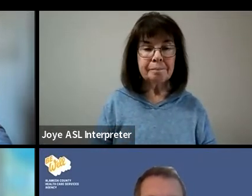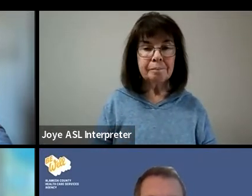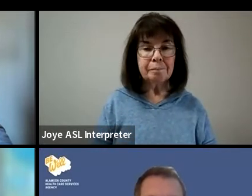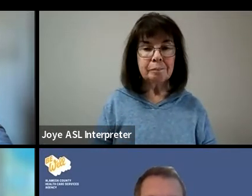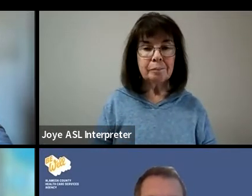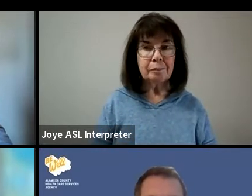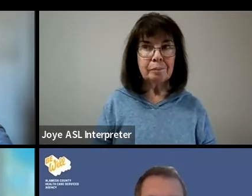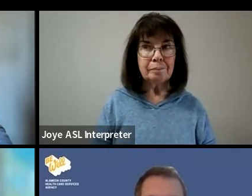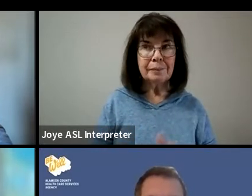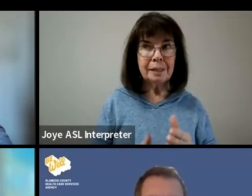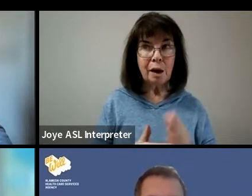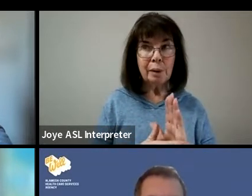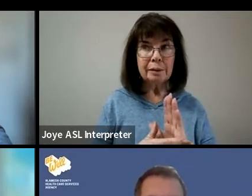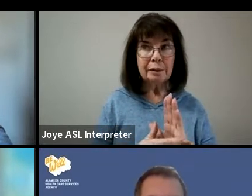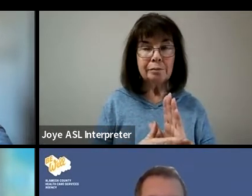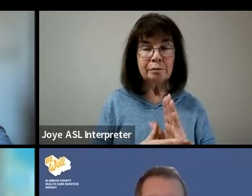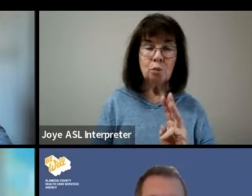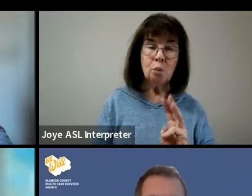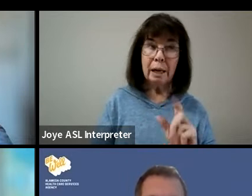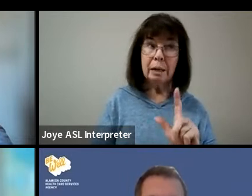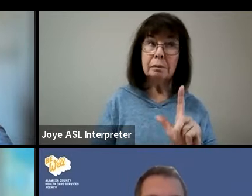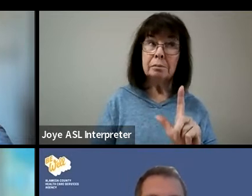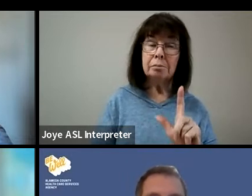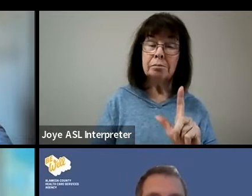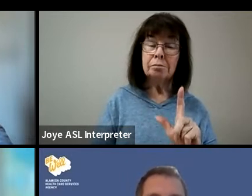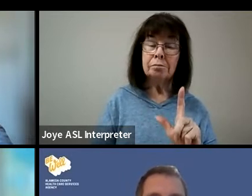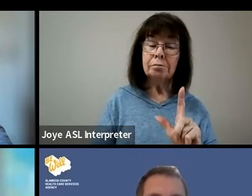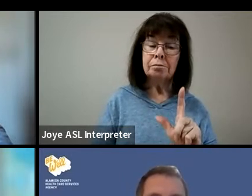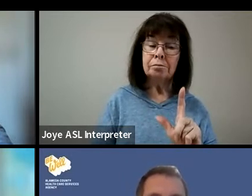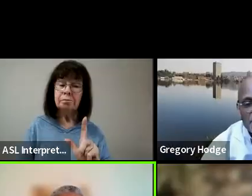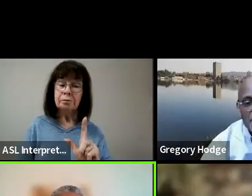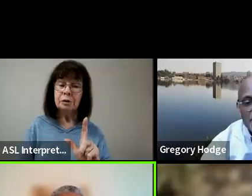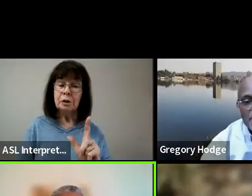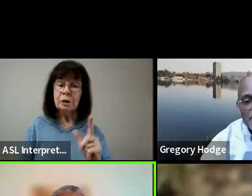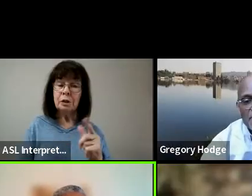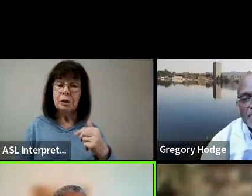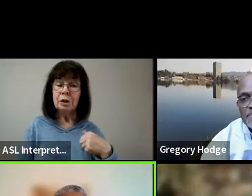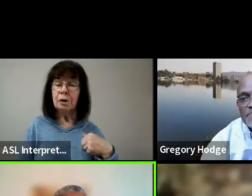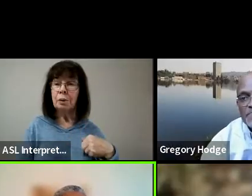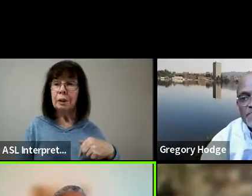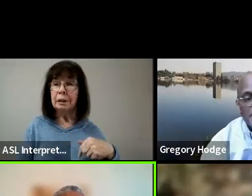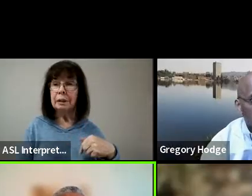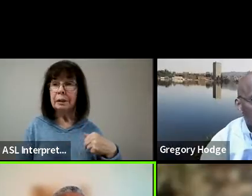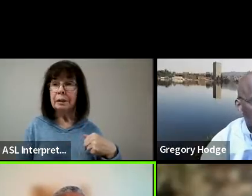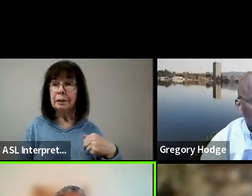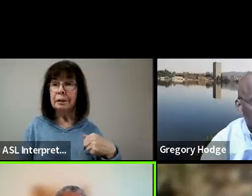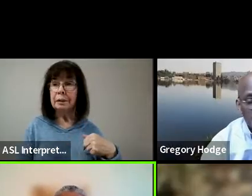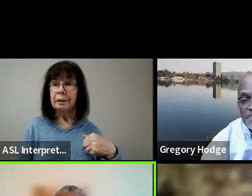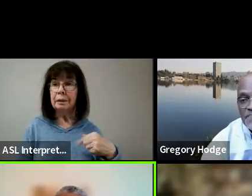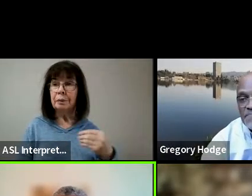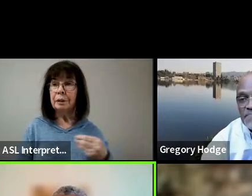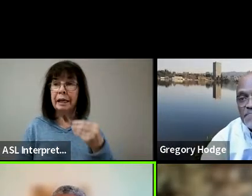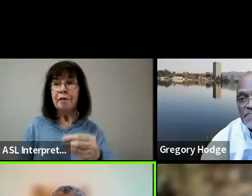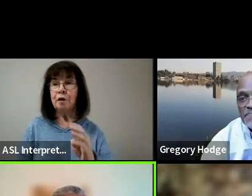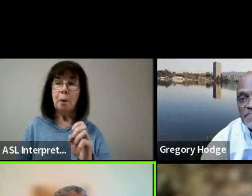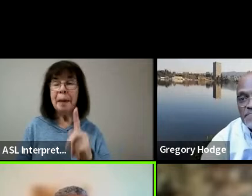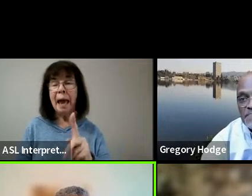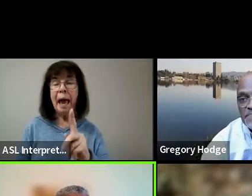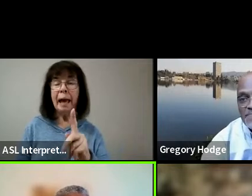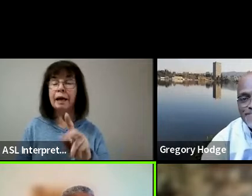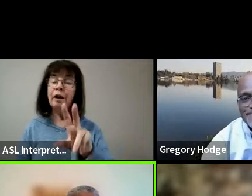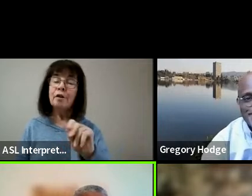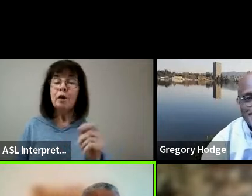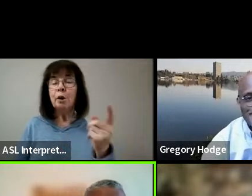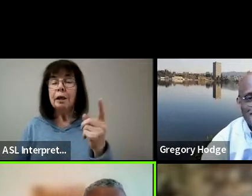All right. Well, we will give you all back almost 30 minutes of your